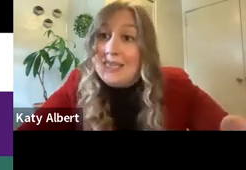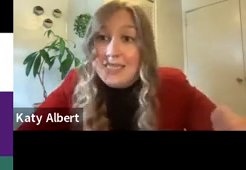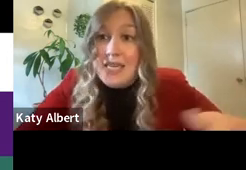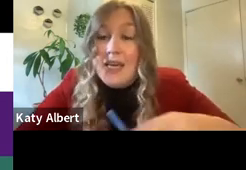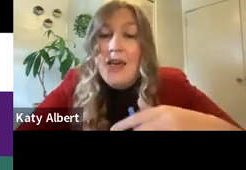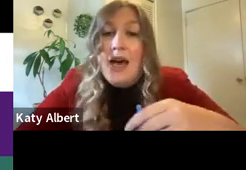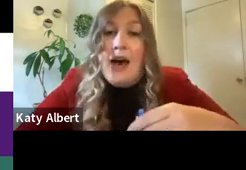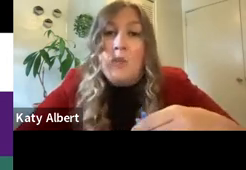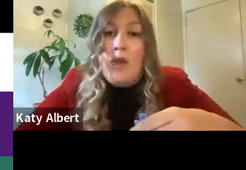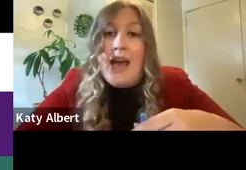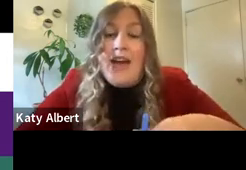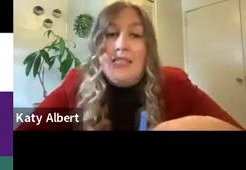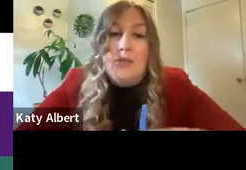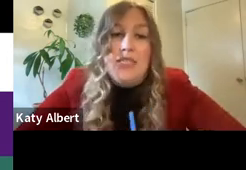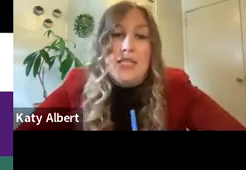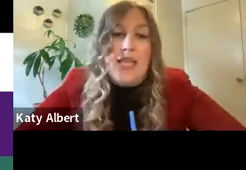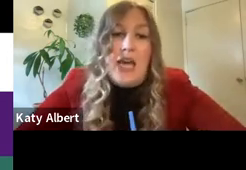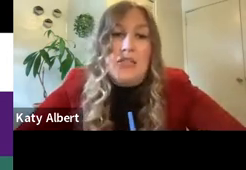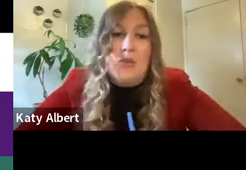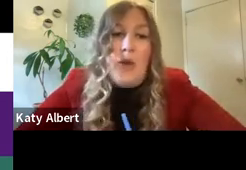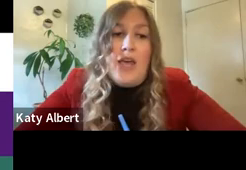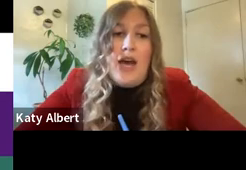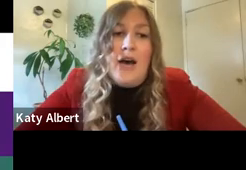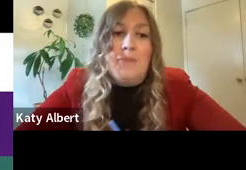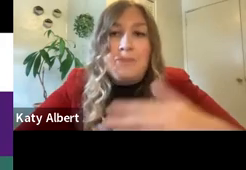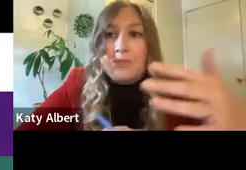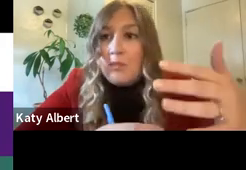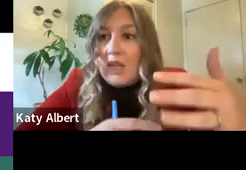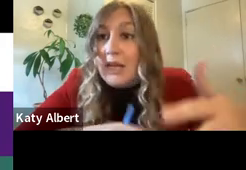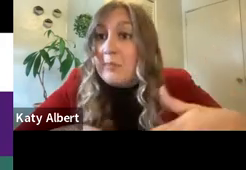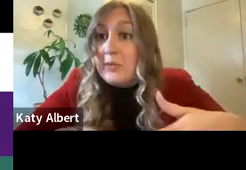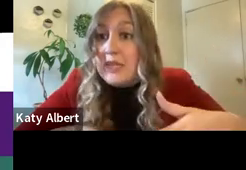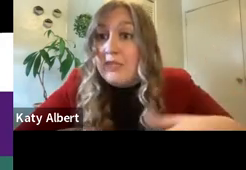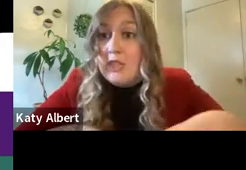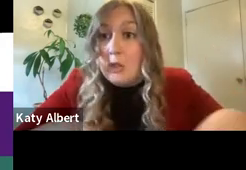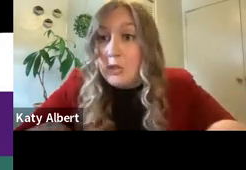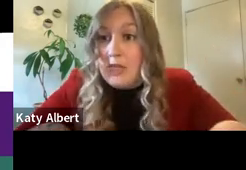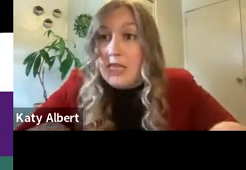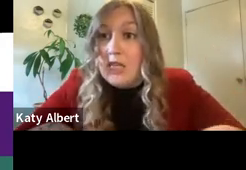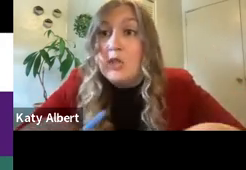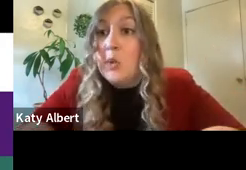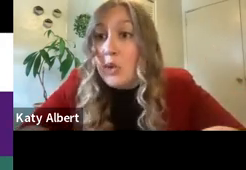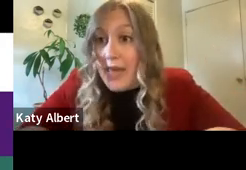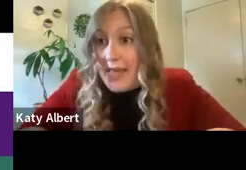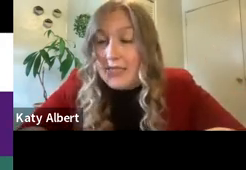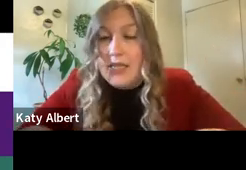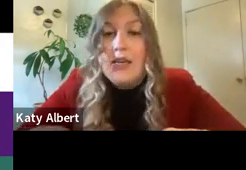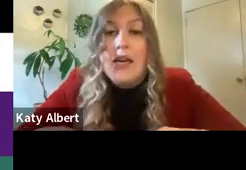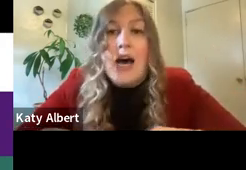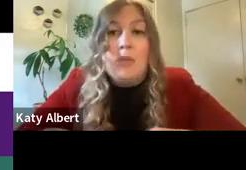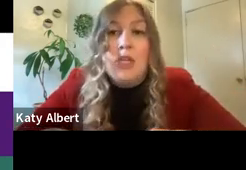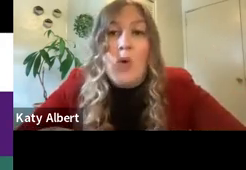really easy. We have had some success with like a brief social media